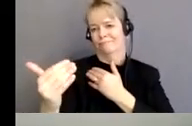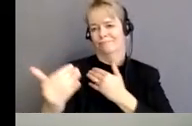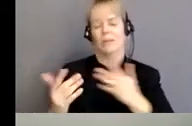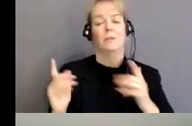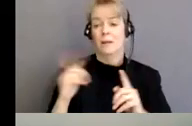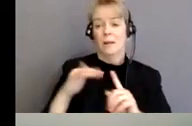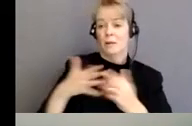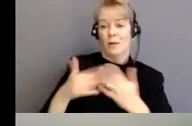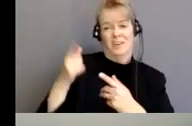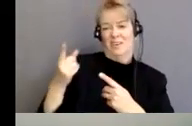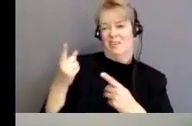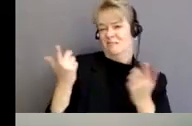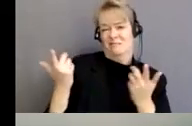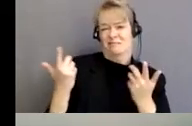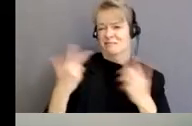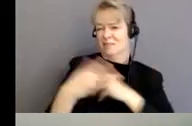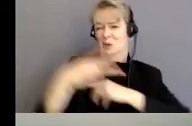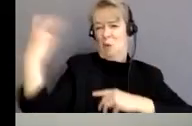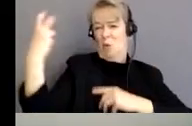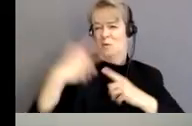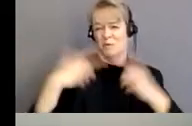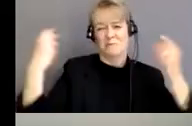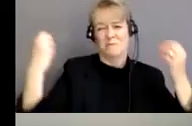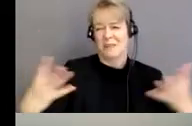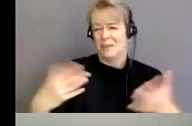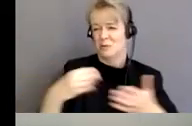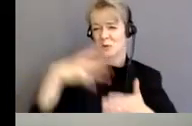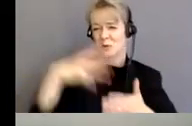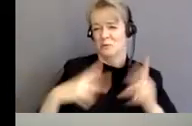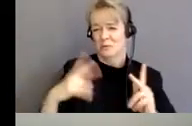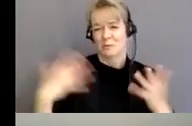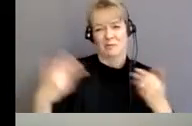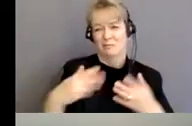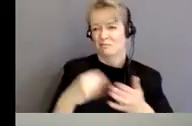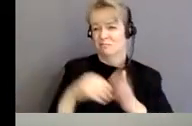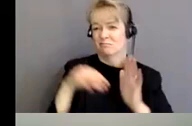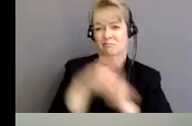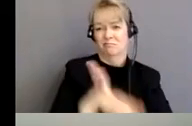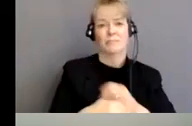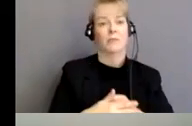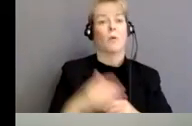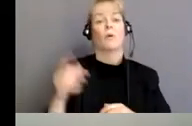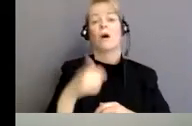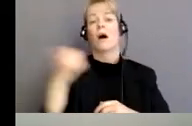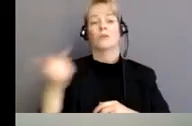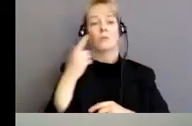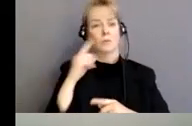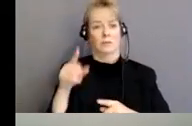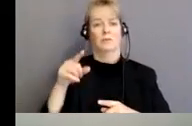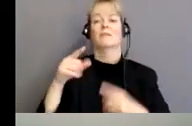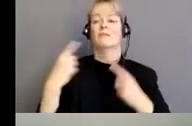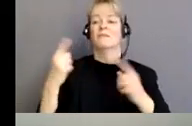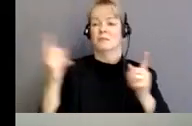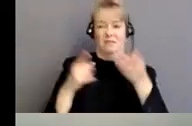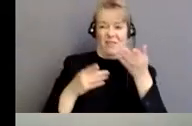I guess an example of a 21st century Ponzi scheme was the Quadriga case that the OSC investigated, and as well as other agencies.